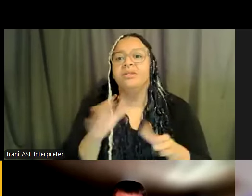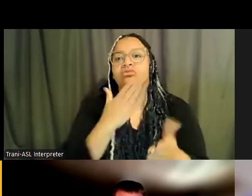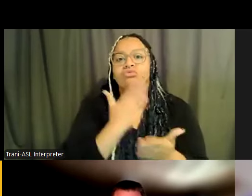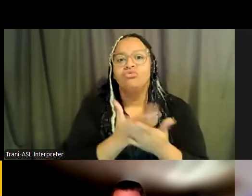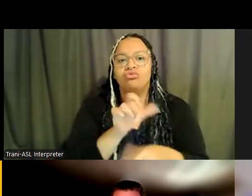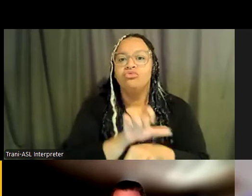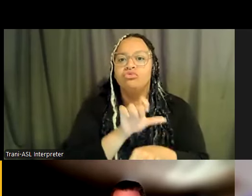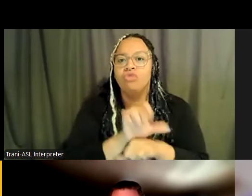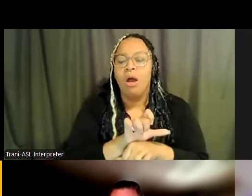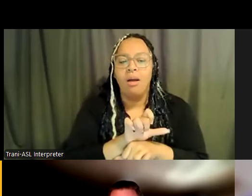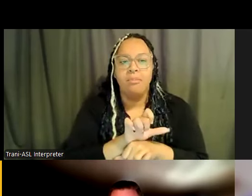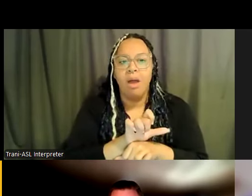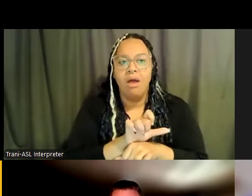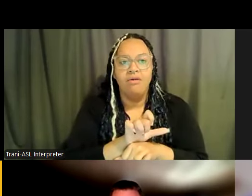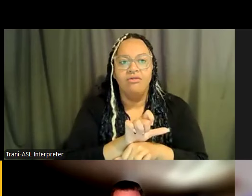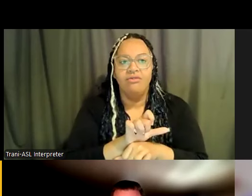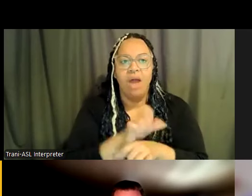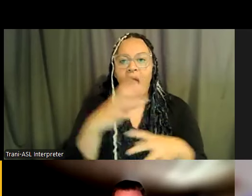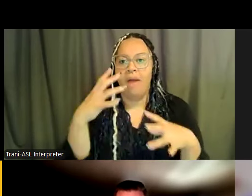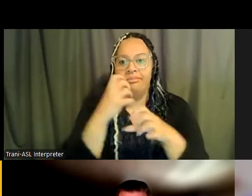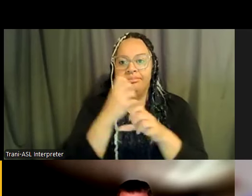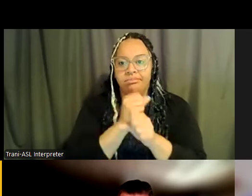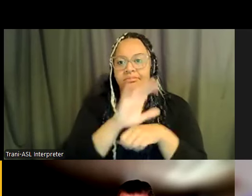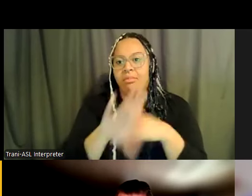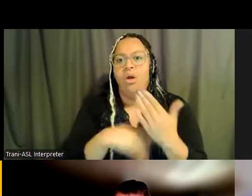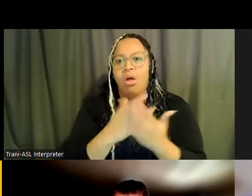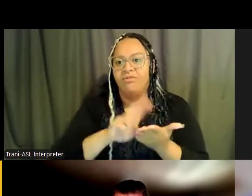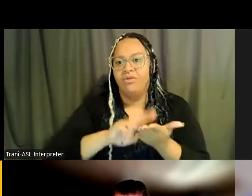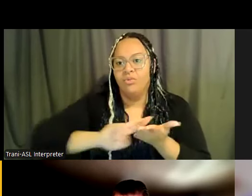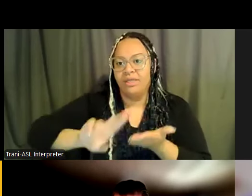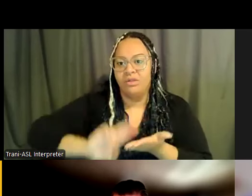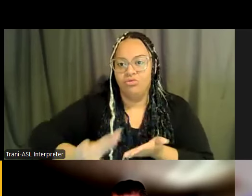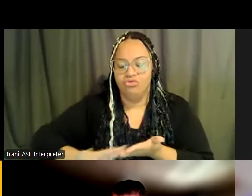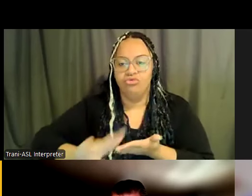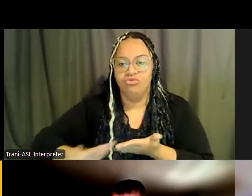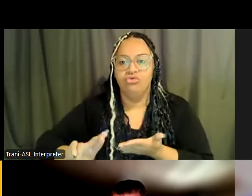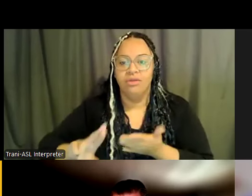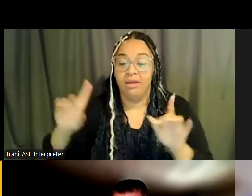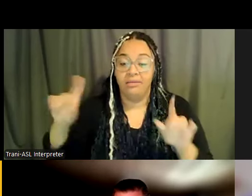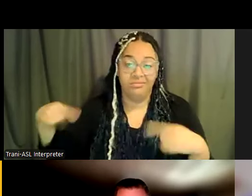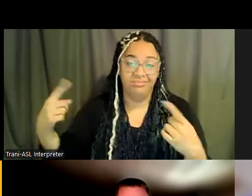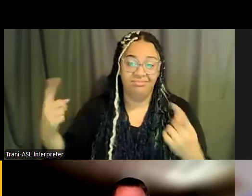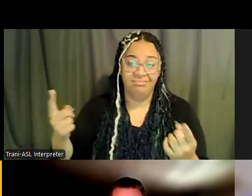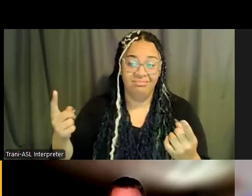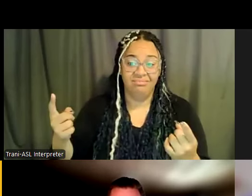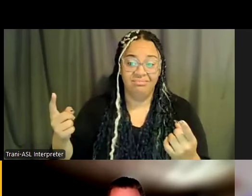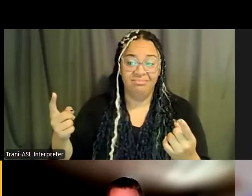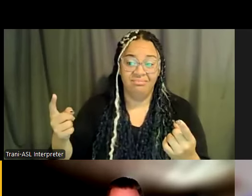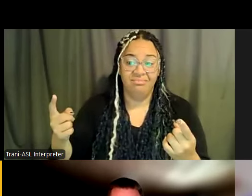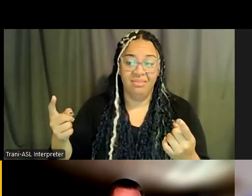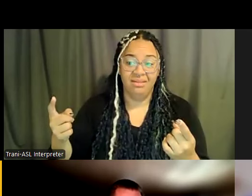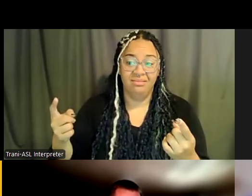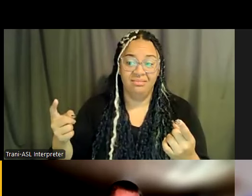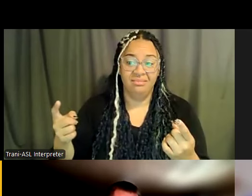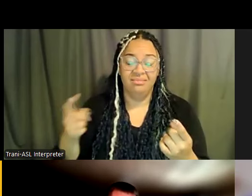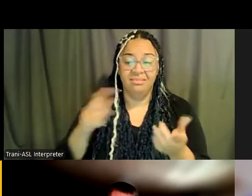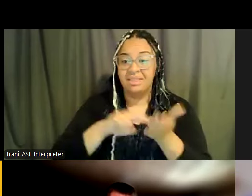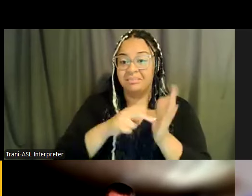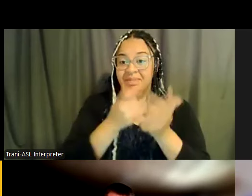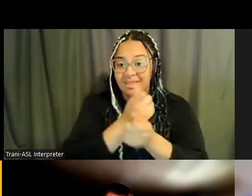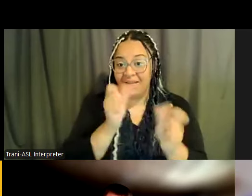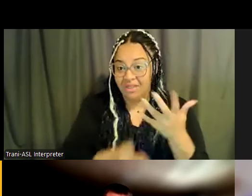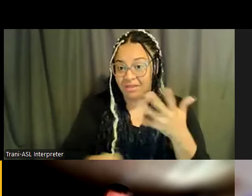of collating all the research out there that has been kind of putting mean safety at the forefront. So if you want to learn